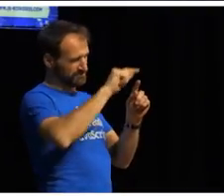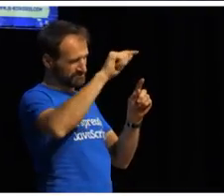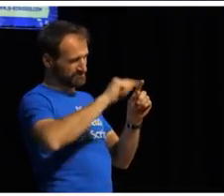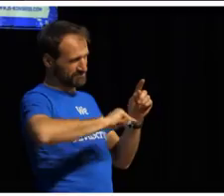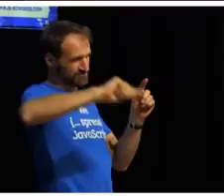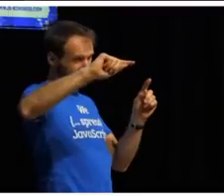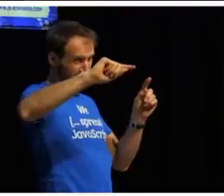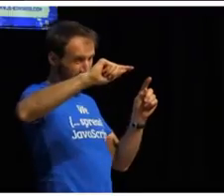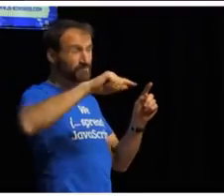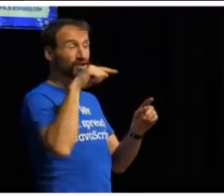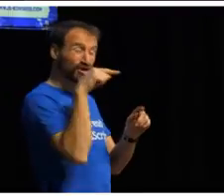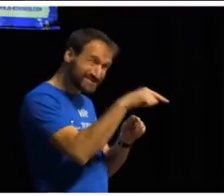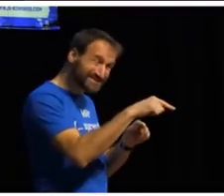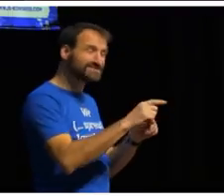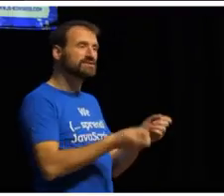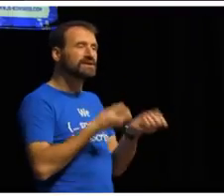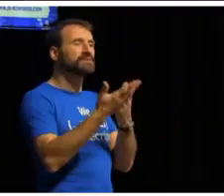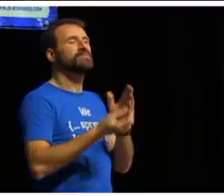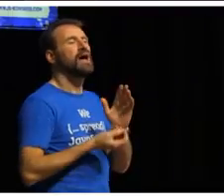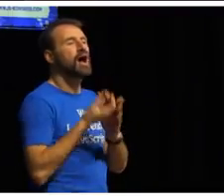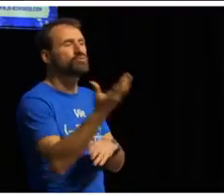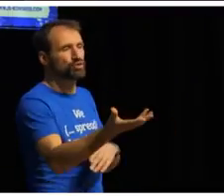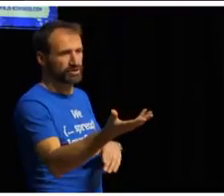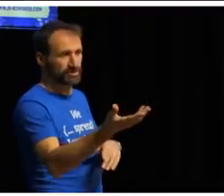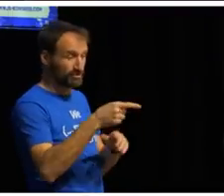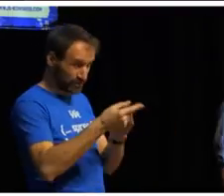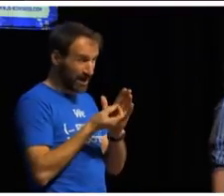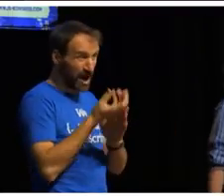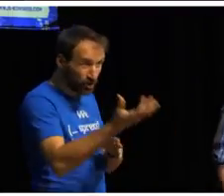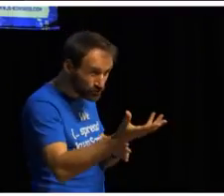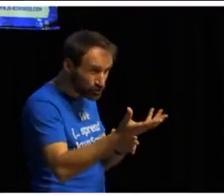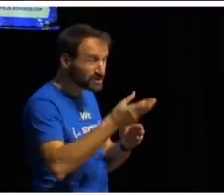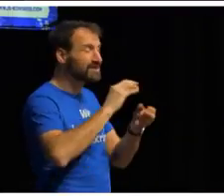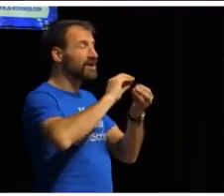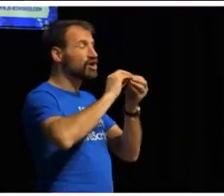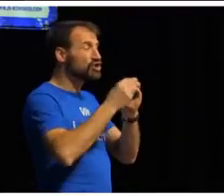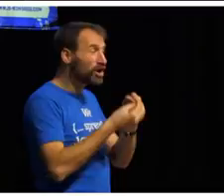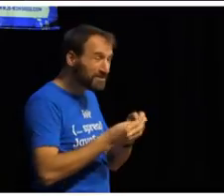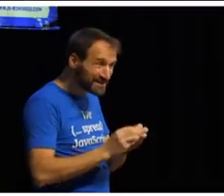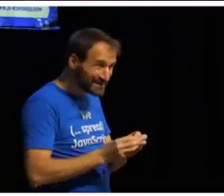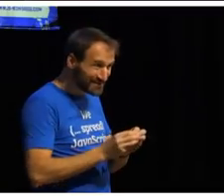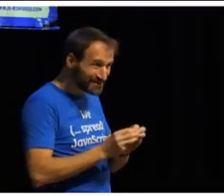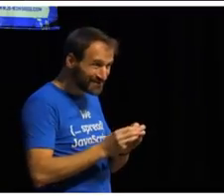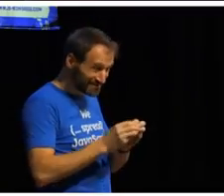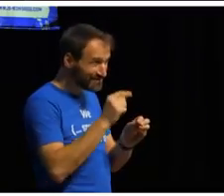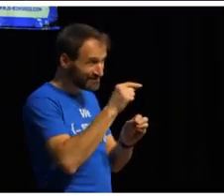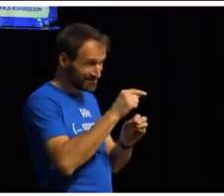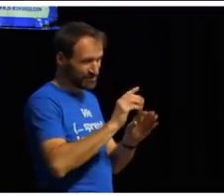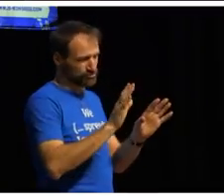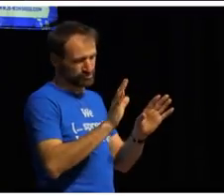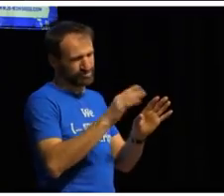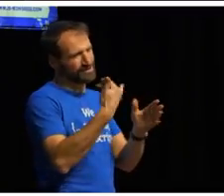they're giving an output, and this output is combined in the last layer, which is not represented here, but it's still